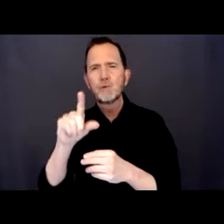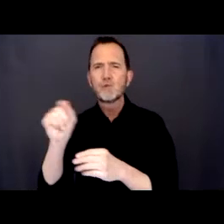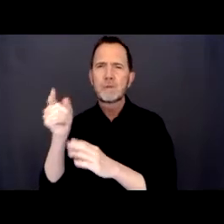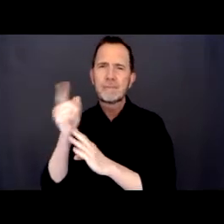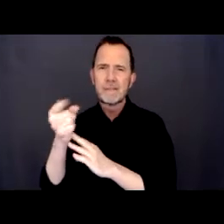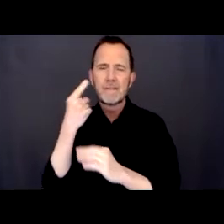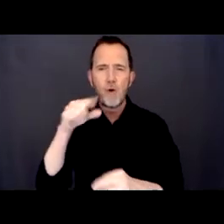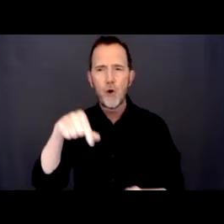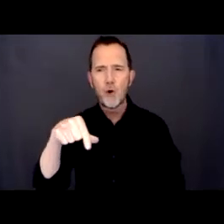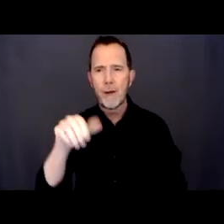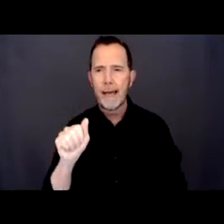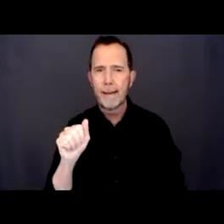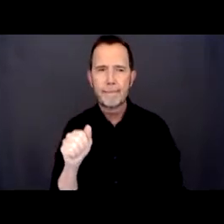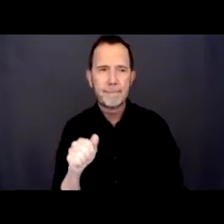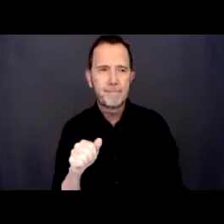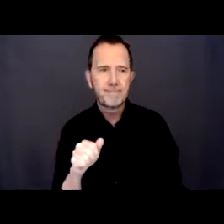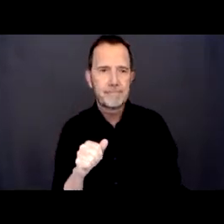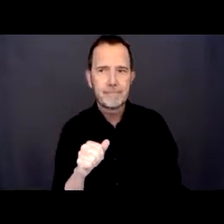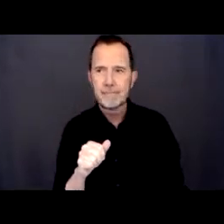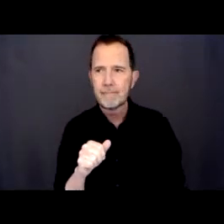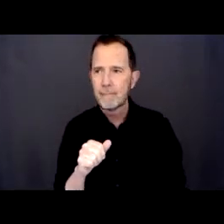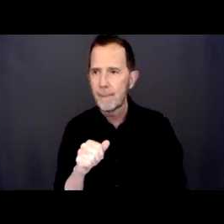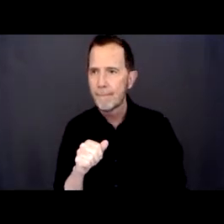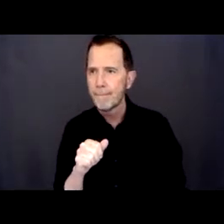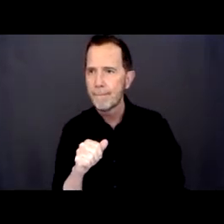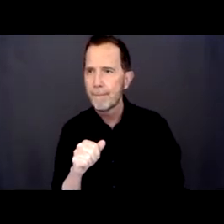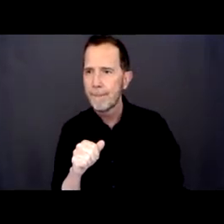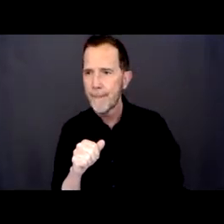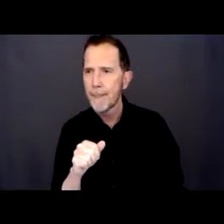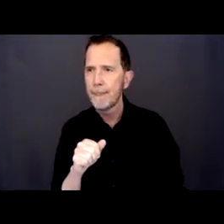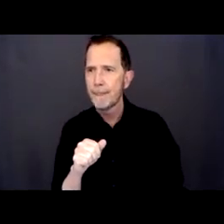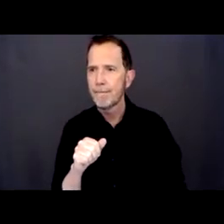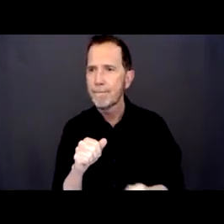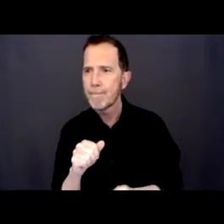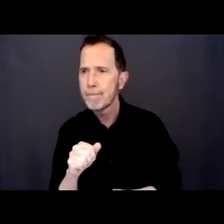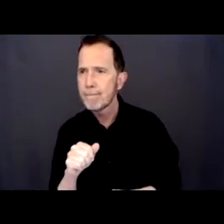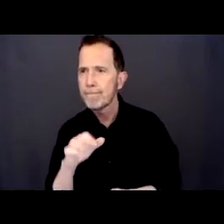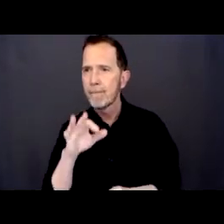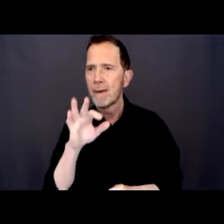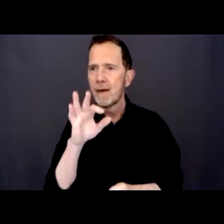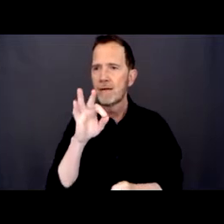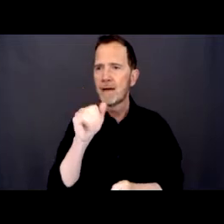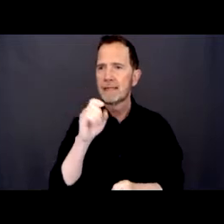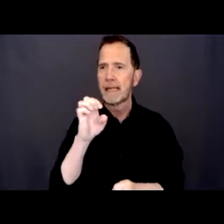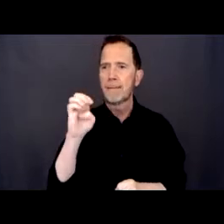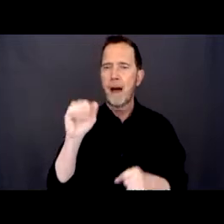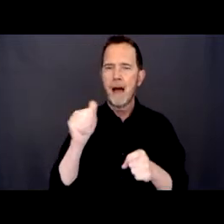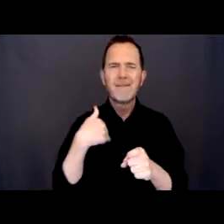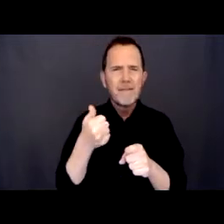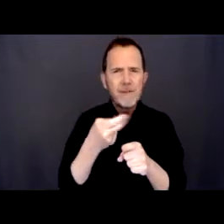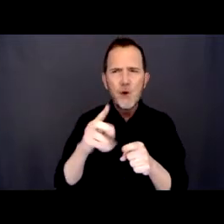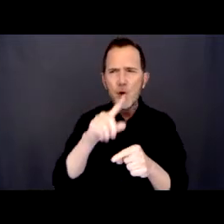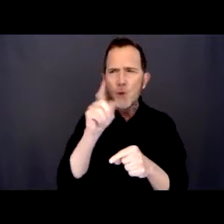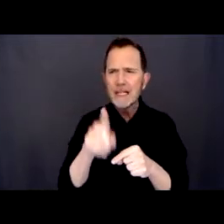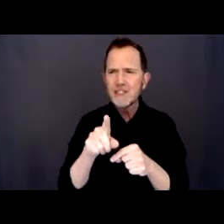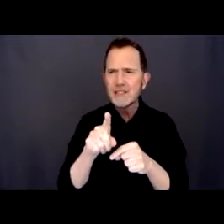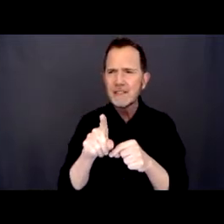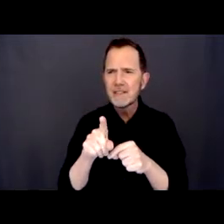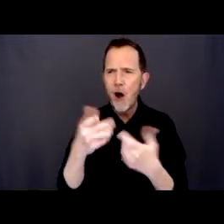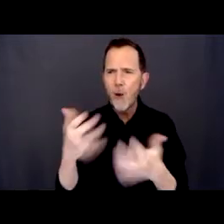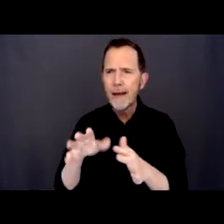Mia. We already do have a few questions coming in, and there were two specifically related to the briefs. So if it's okay, I'll raise